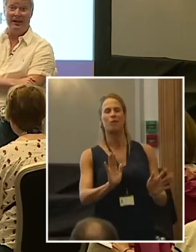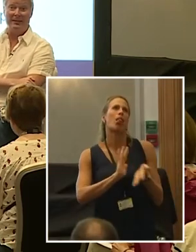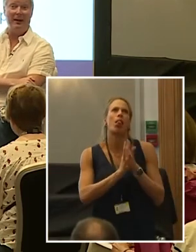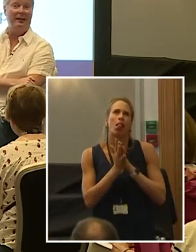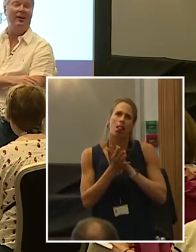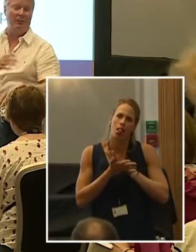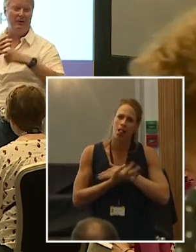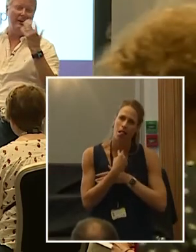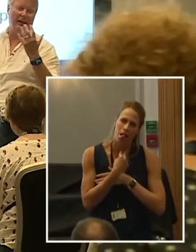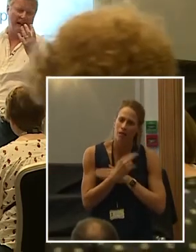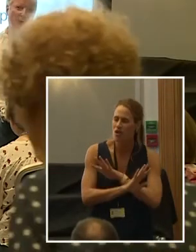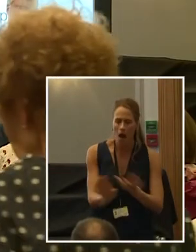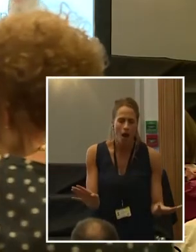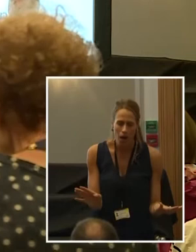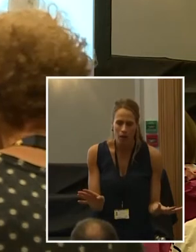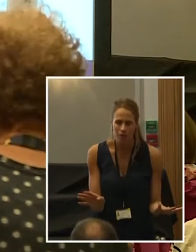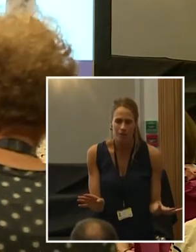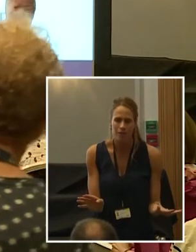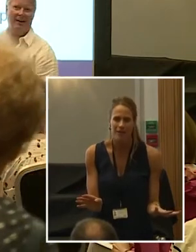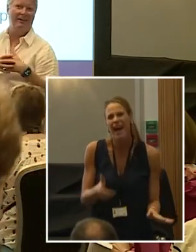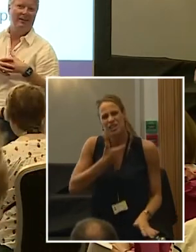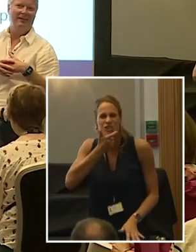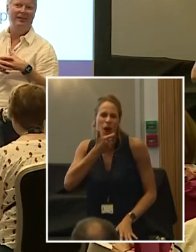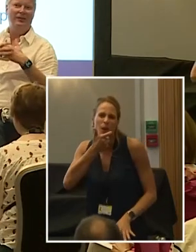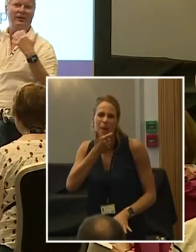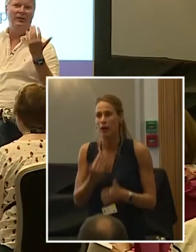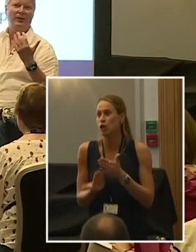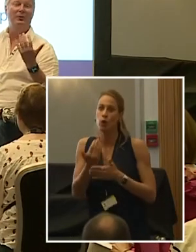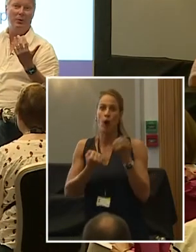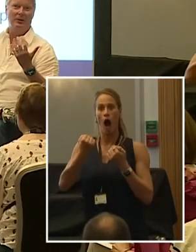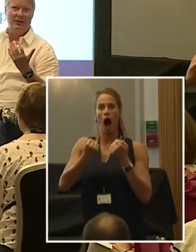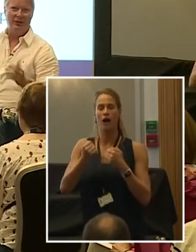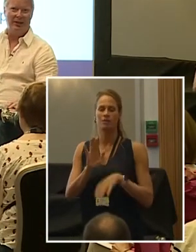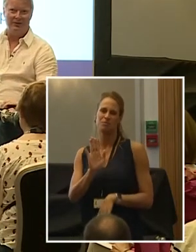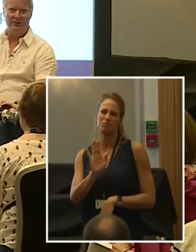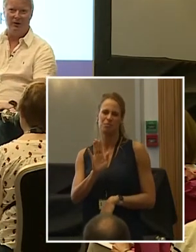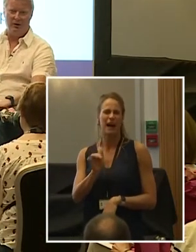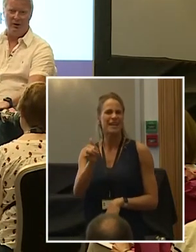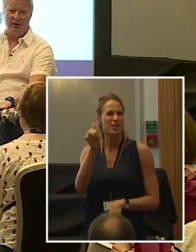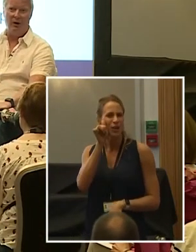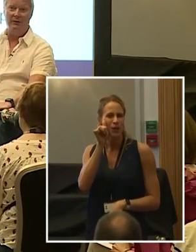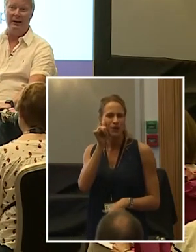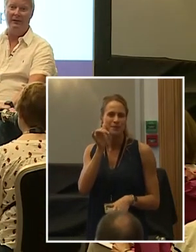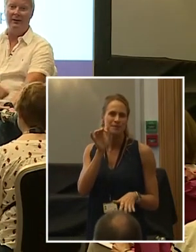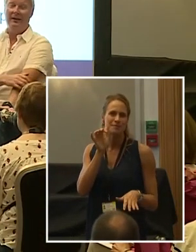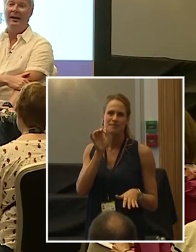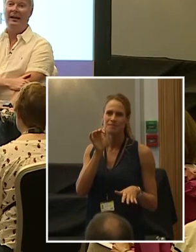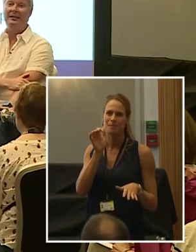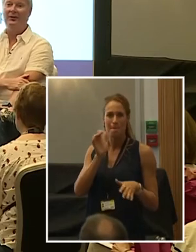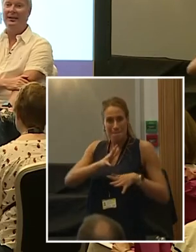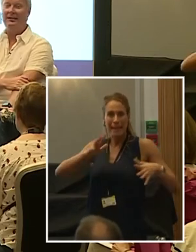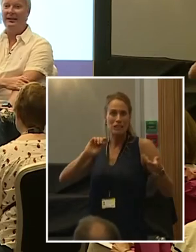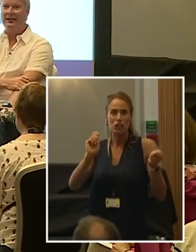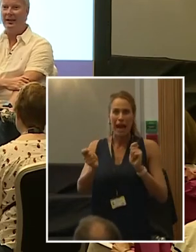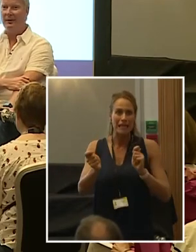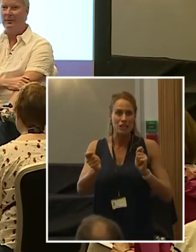wasn't expecting, even though I joke about the car, I knew it wasn't going to change overnight. And it's